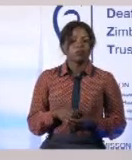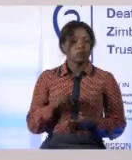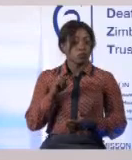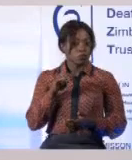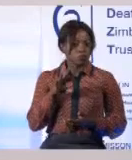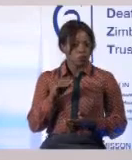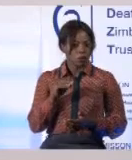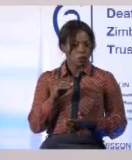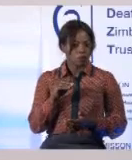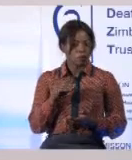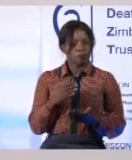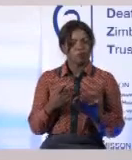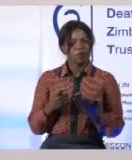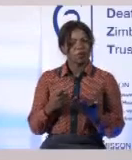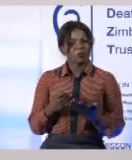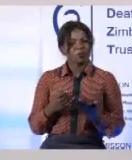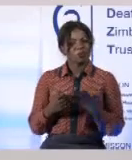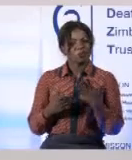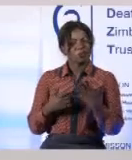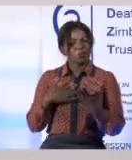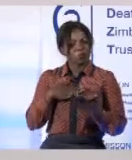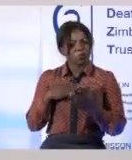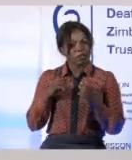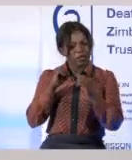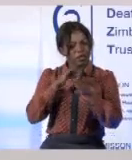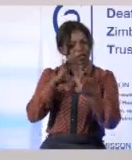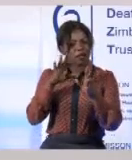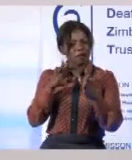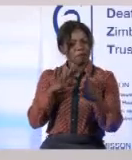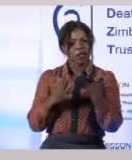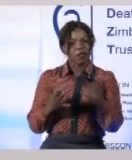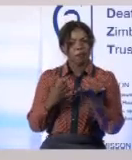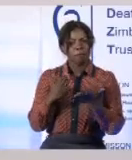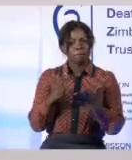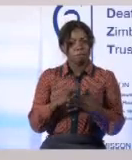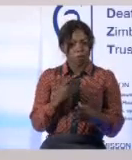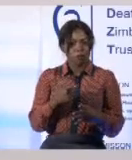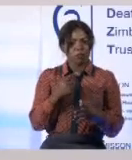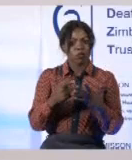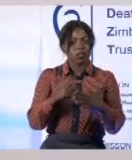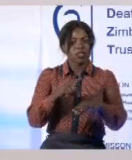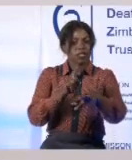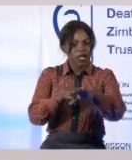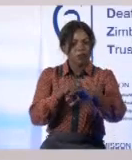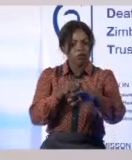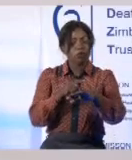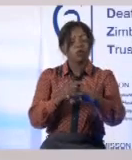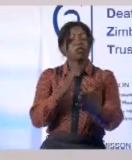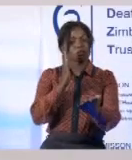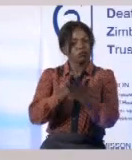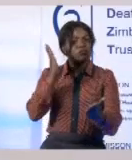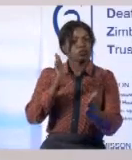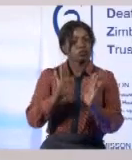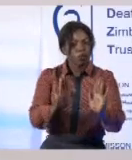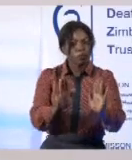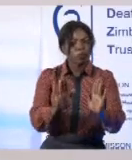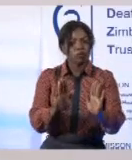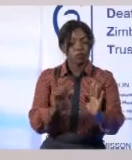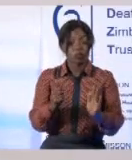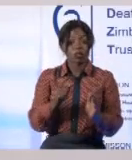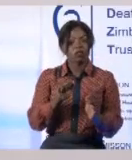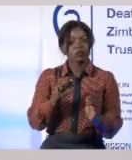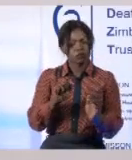being graphic, you can then just cut off because it's time? Yeah. Mm-hmm. I can. Really? Yeah. And someone will